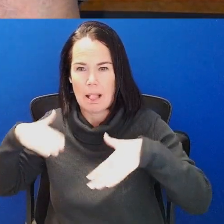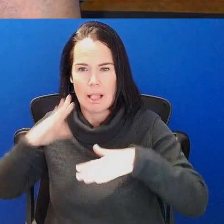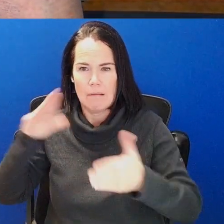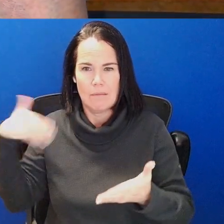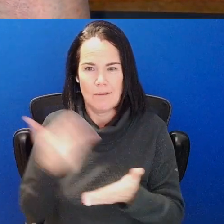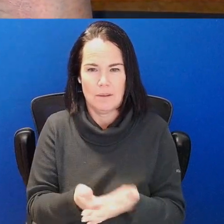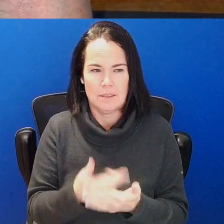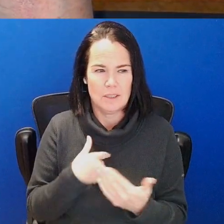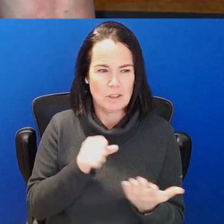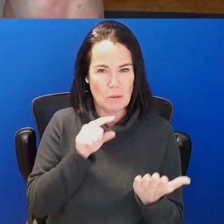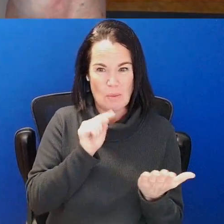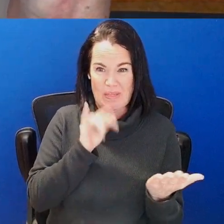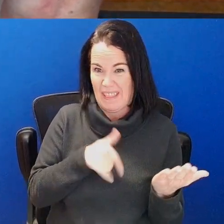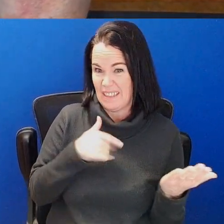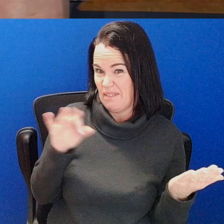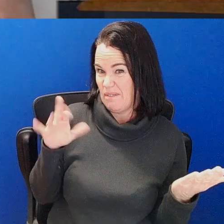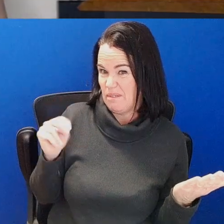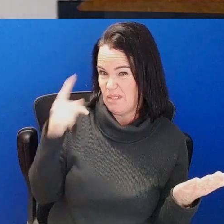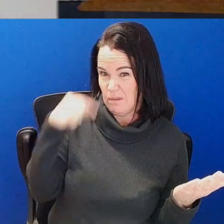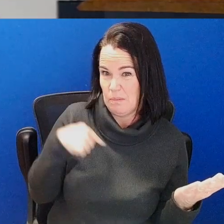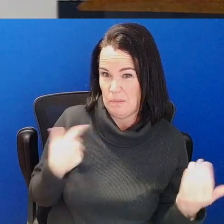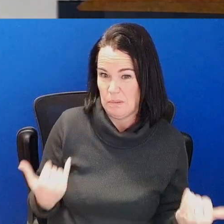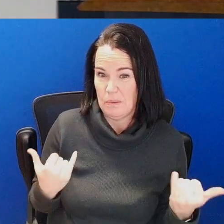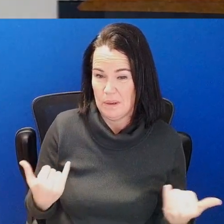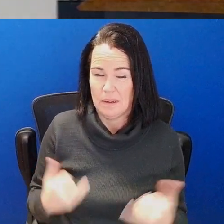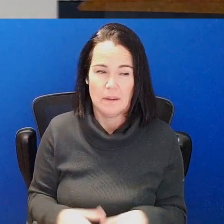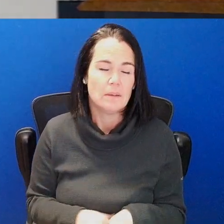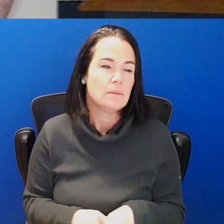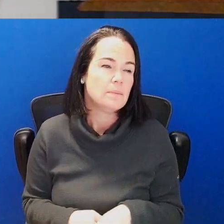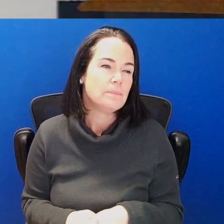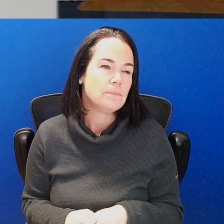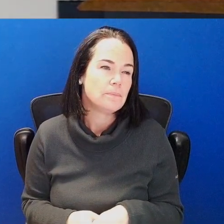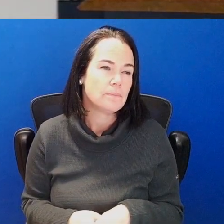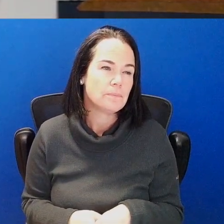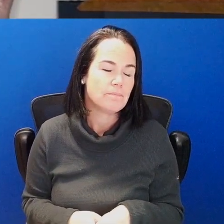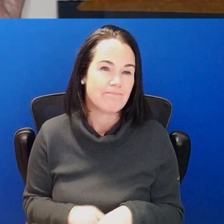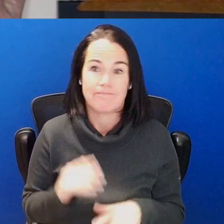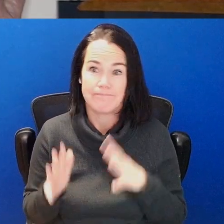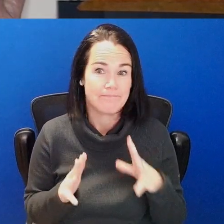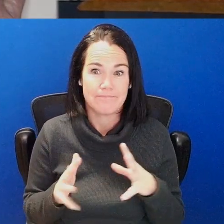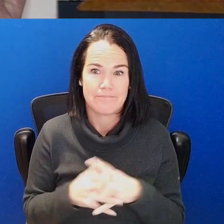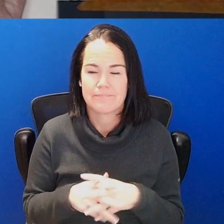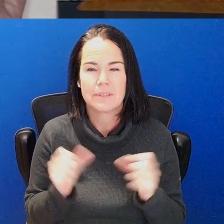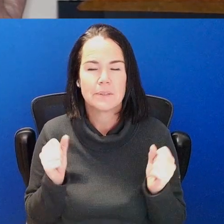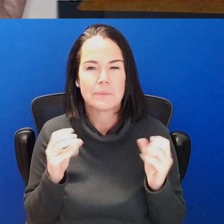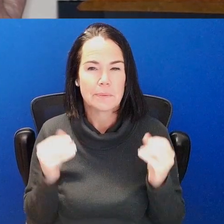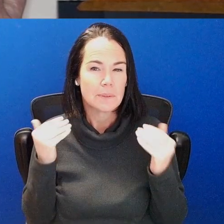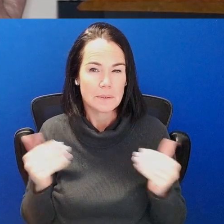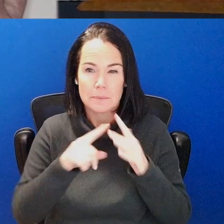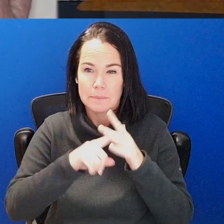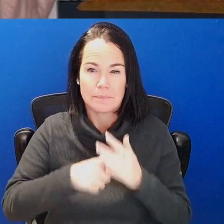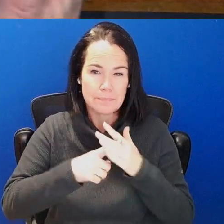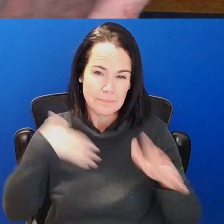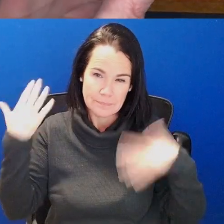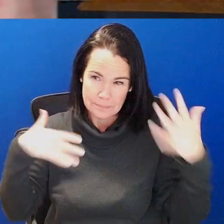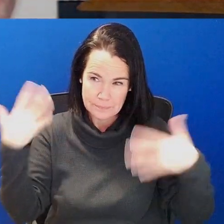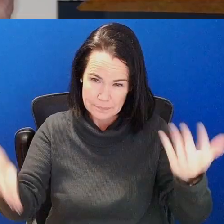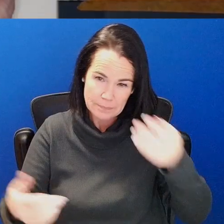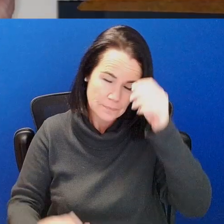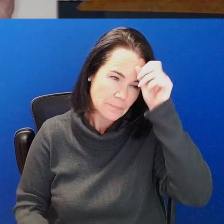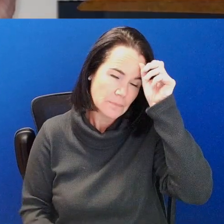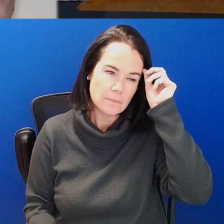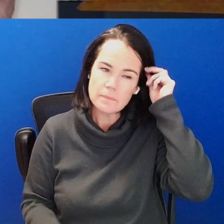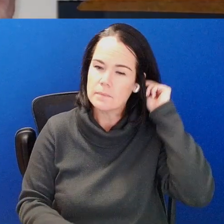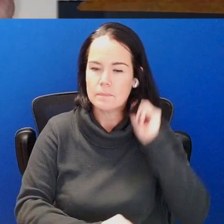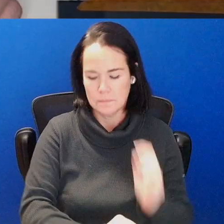arrived yet, so that's a fun little game I'm playing at the moment. So yeah, let's go ahead and dive right in.